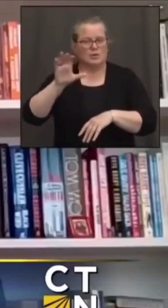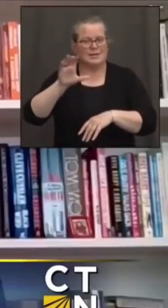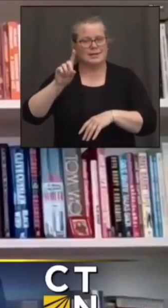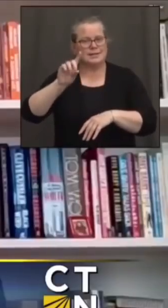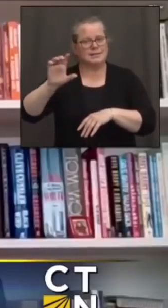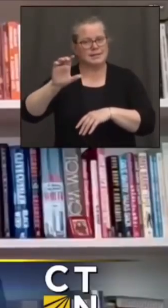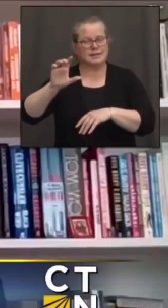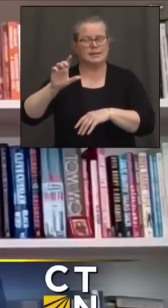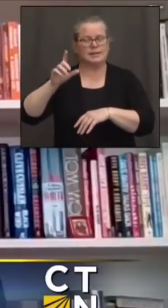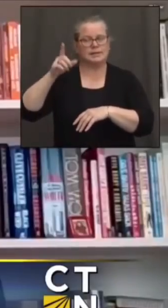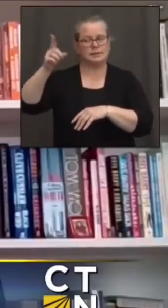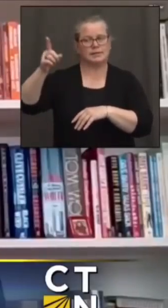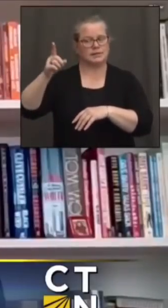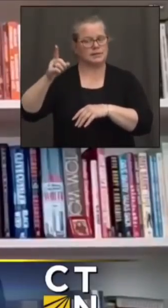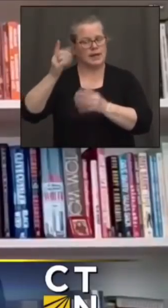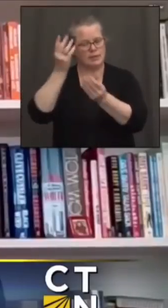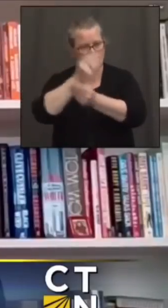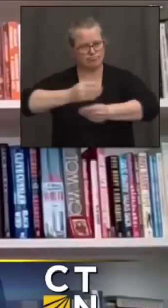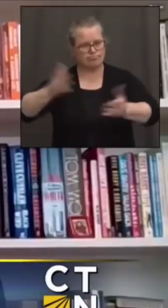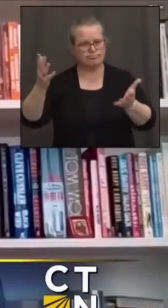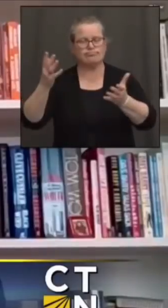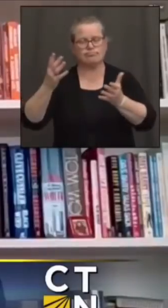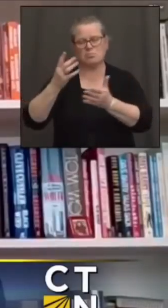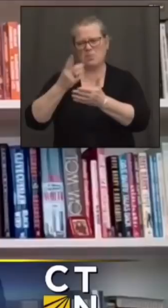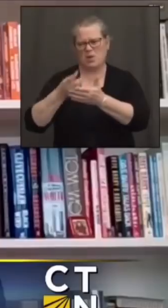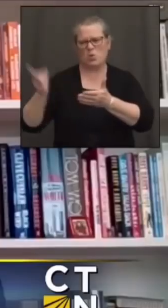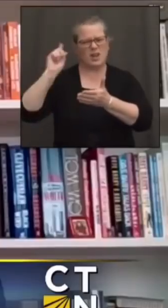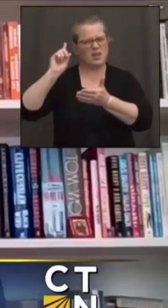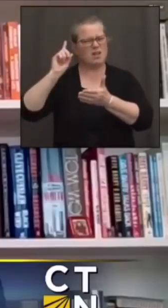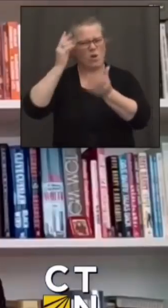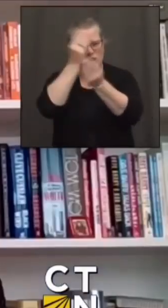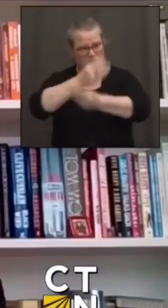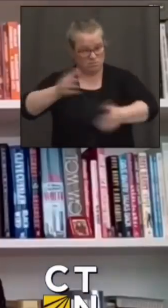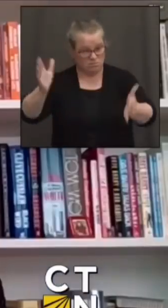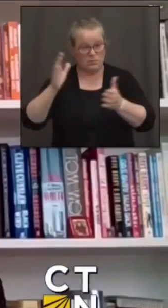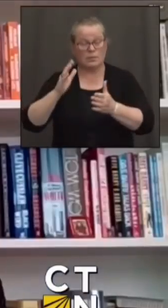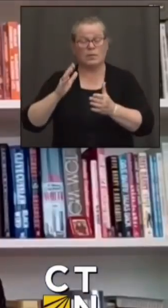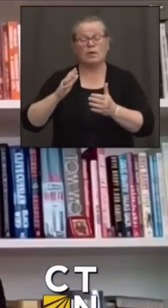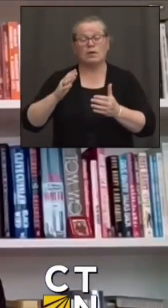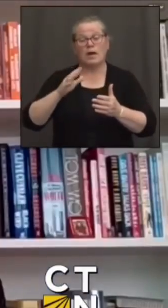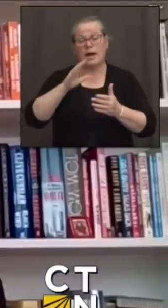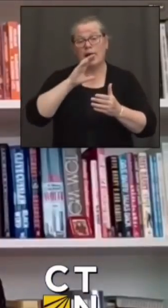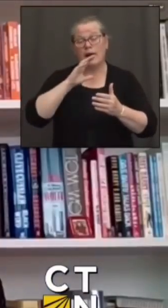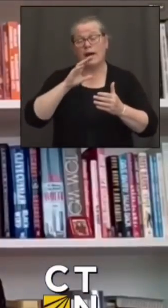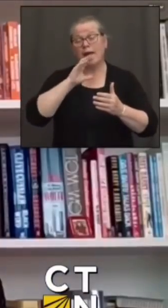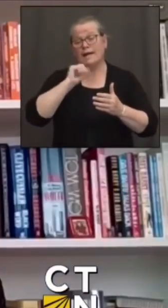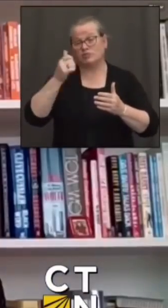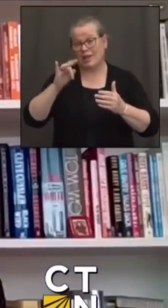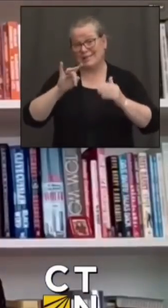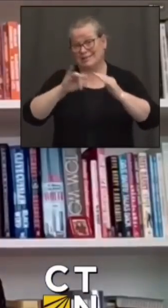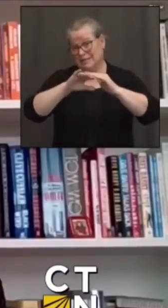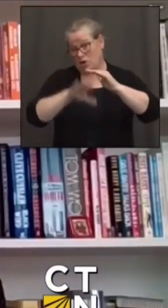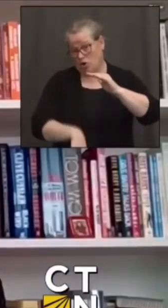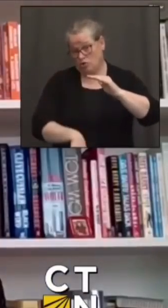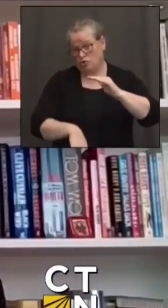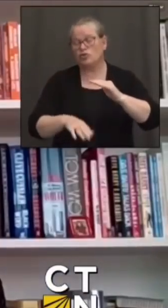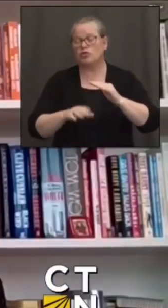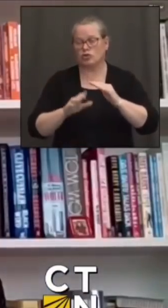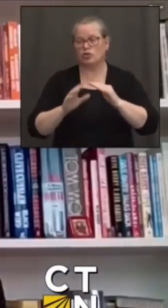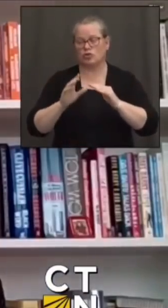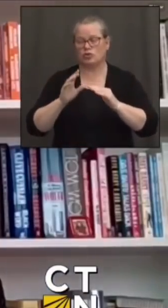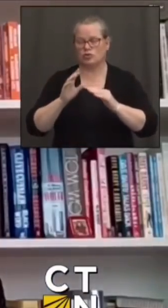an advisory about a week or so ago asking providers to look for cases. And so we've